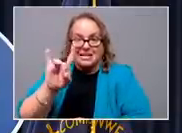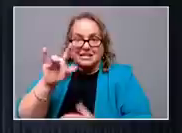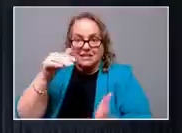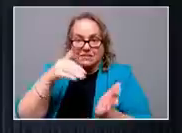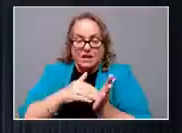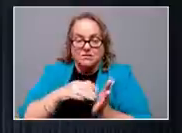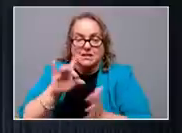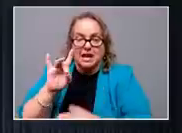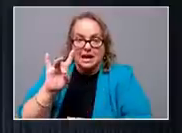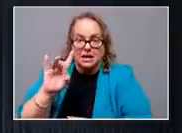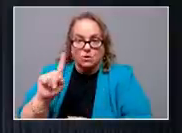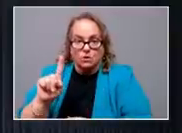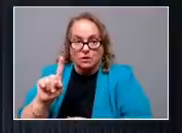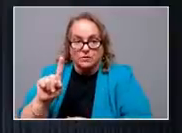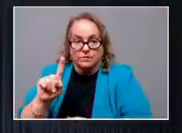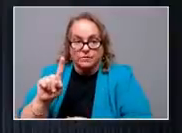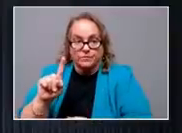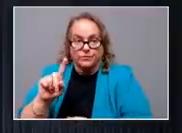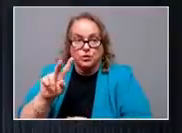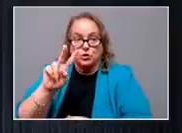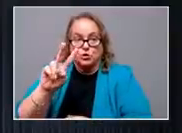2,618,081. That's